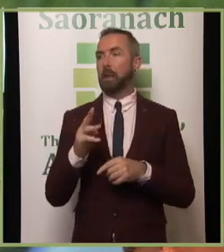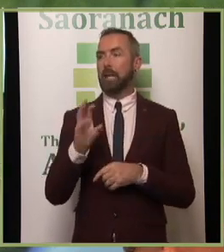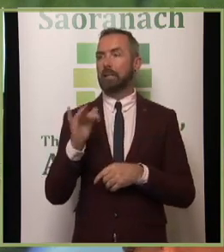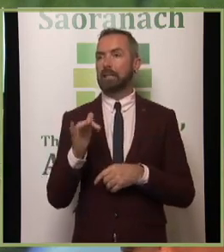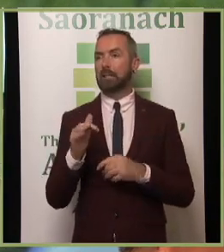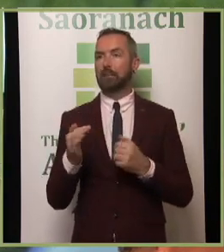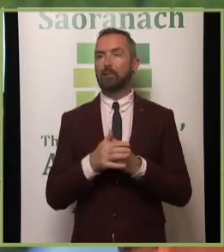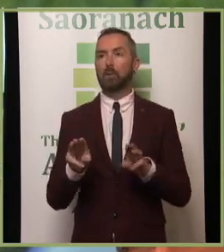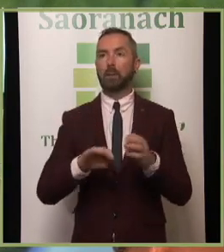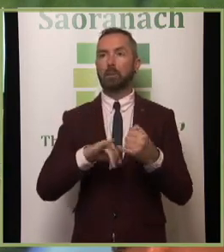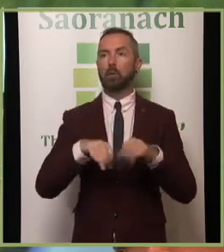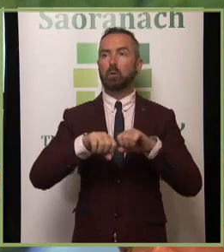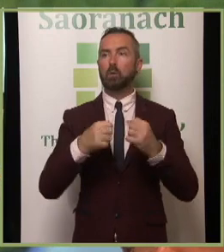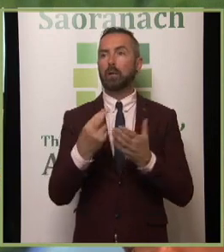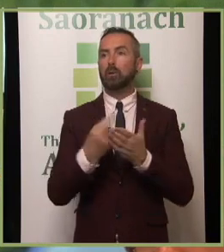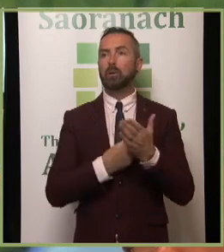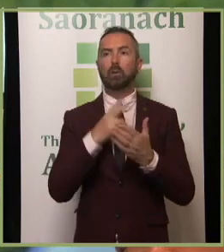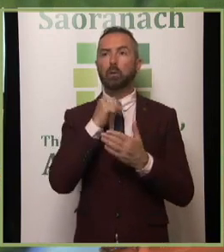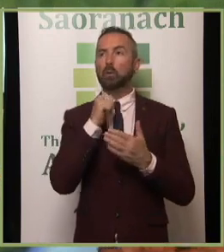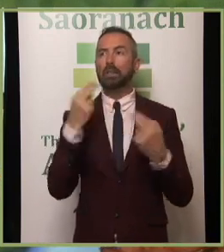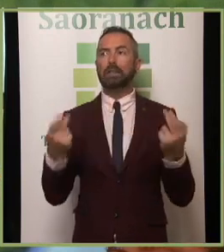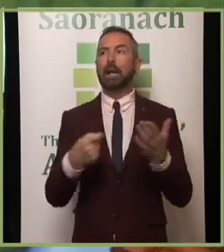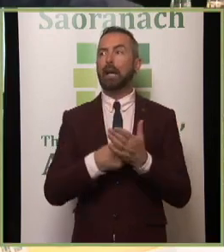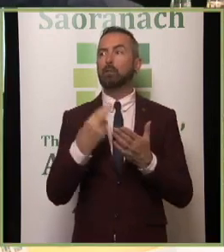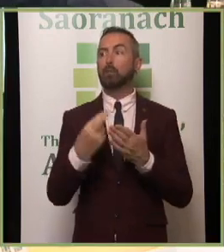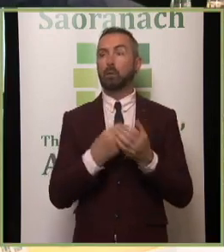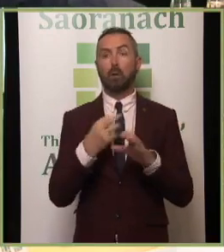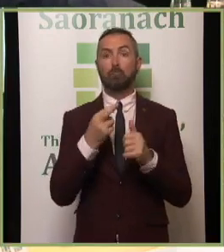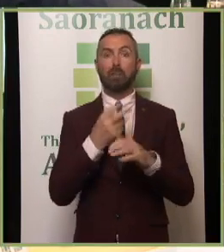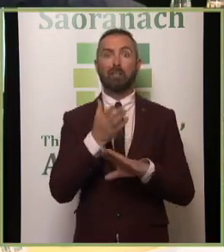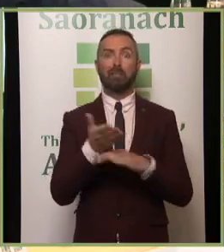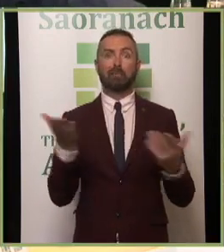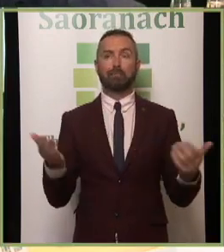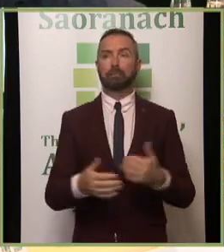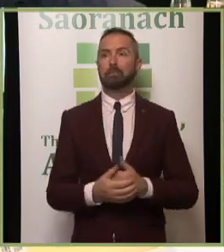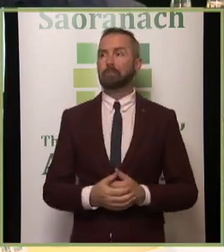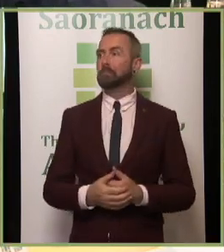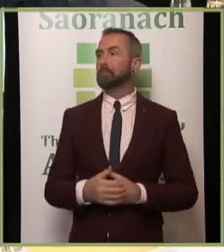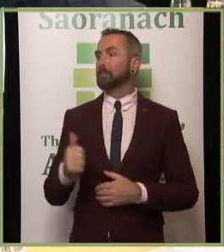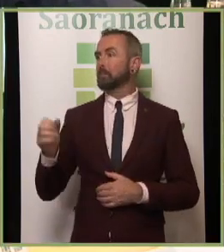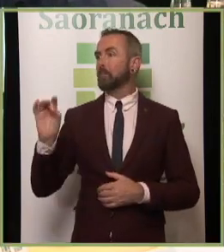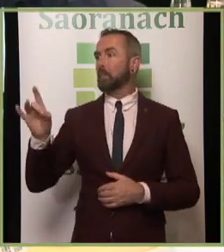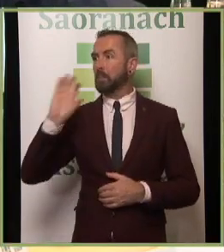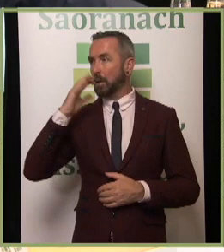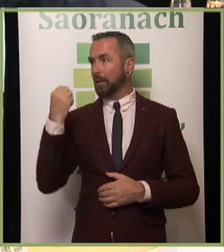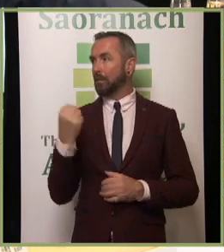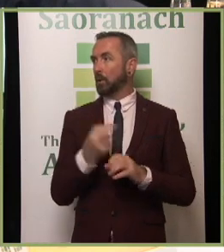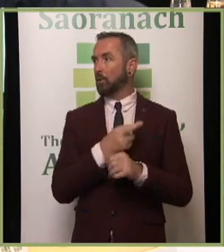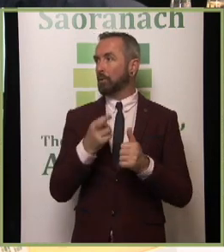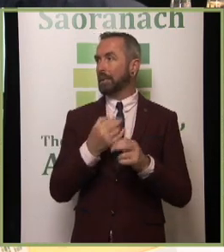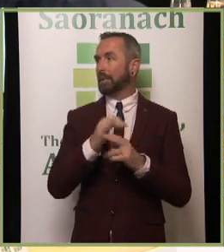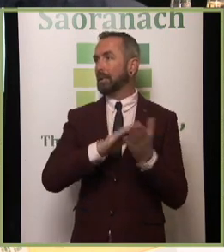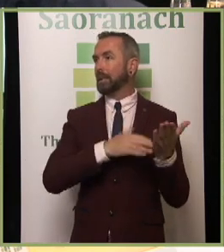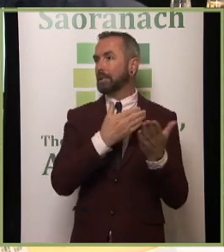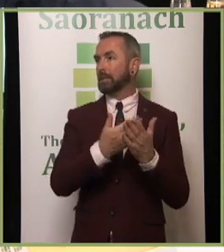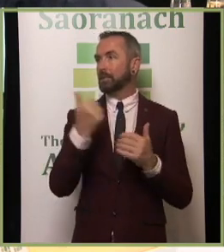regulations. Yes. So I don't think there's any point in putting a recommendation if it's already there. Yeah. Thank you. Okay. Is that okay because it's already in legislation?